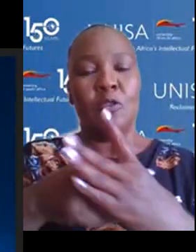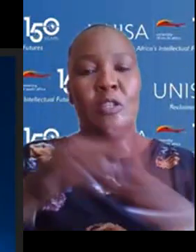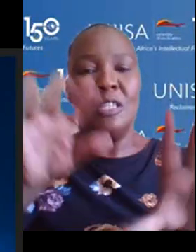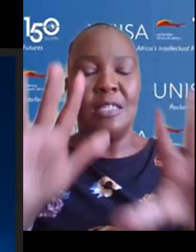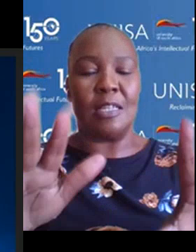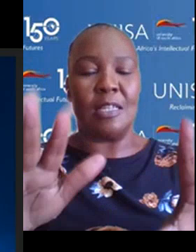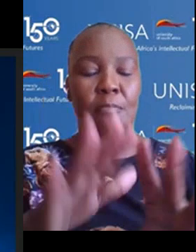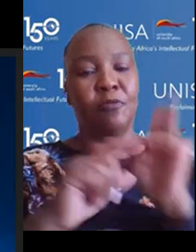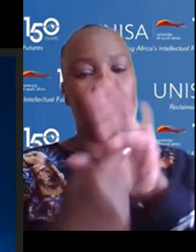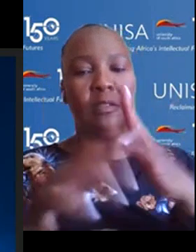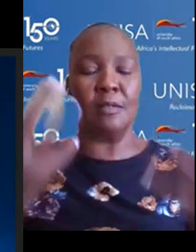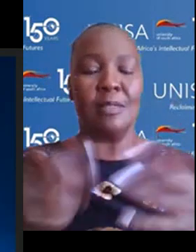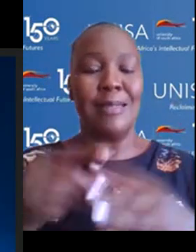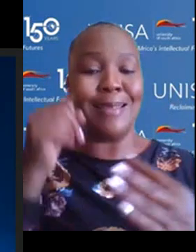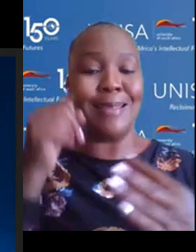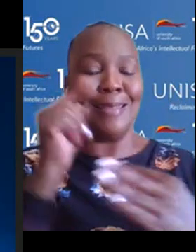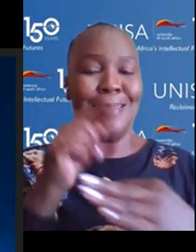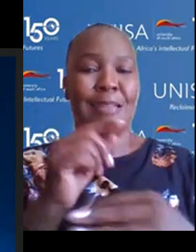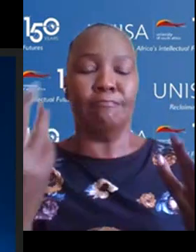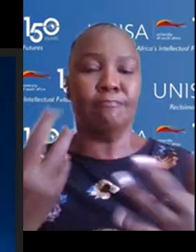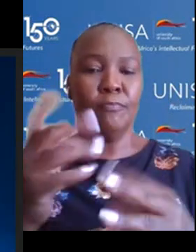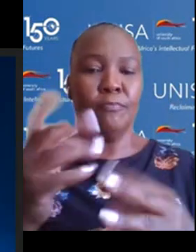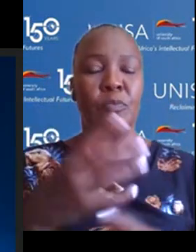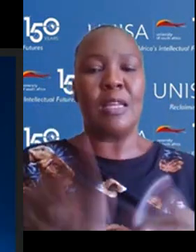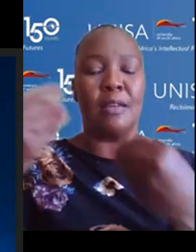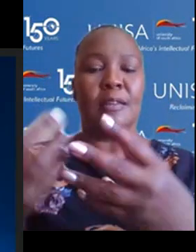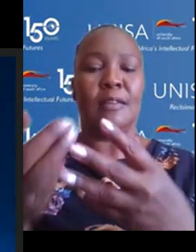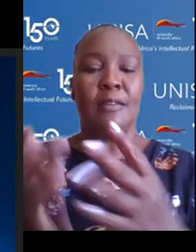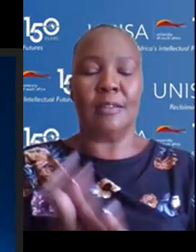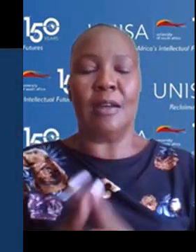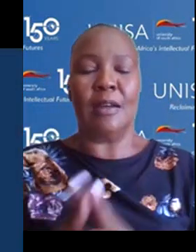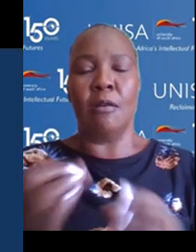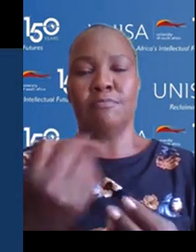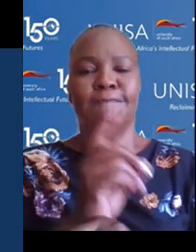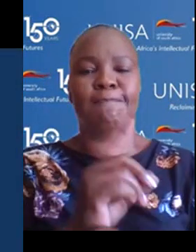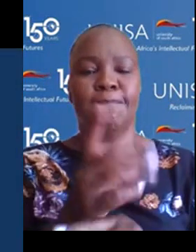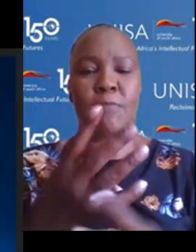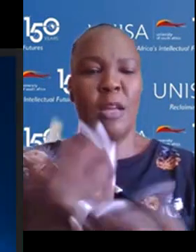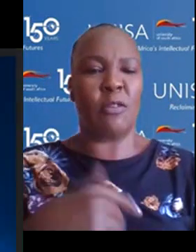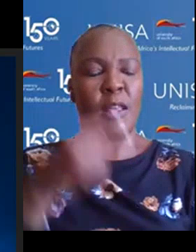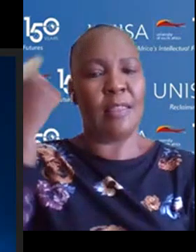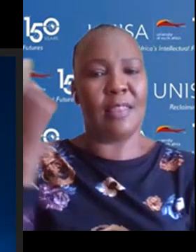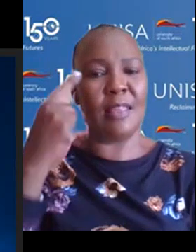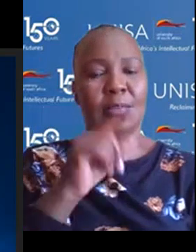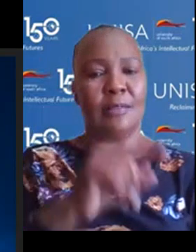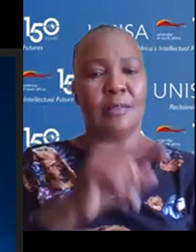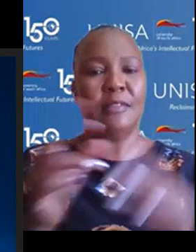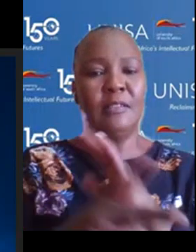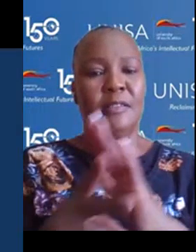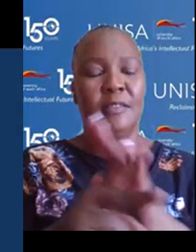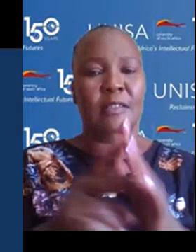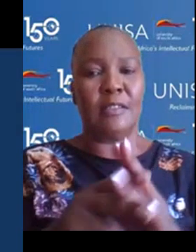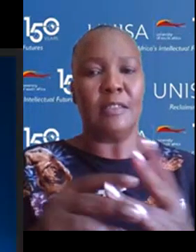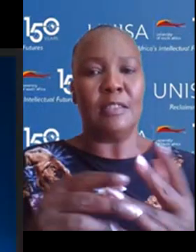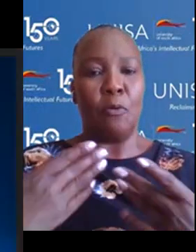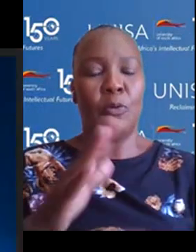for examples, but these concepts carry over to other operating systems. Just give me a second. I don't think the video's quite started where it should.